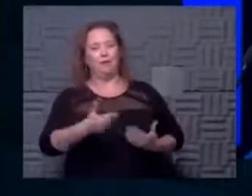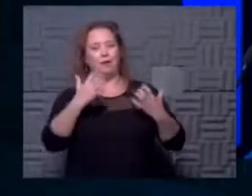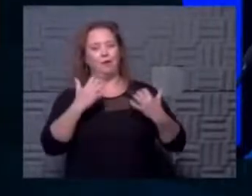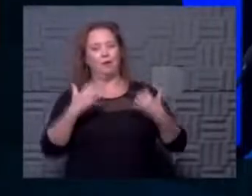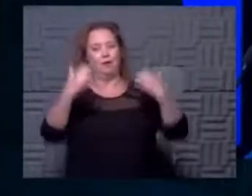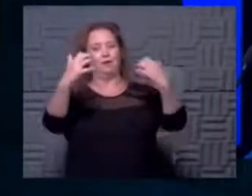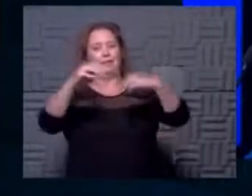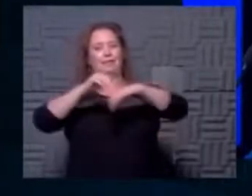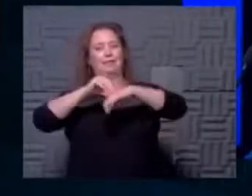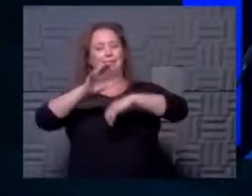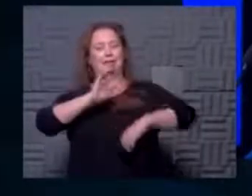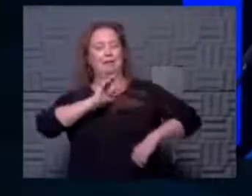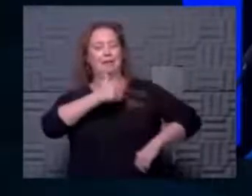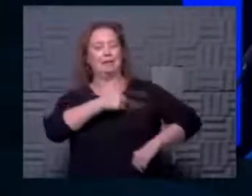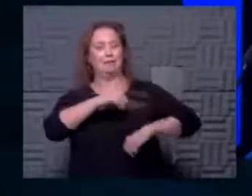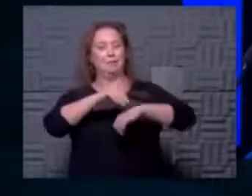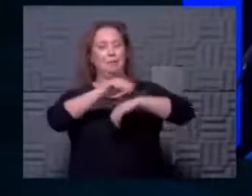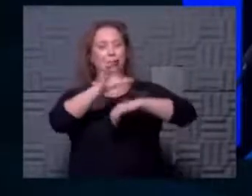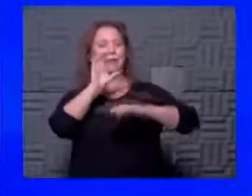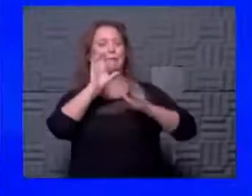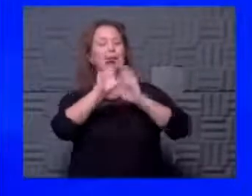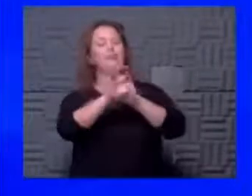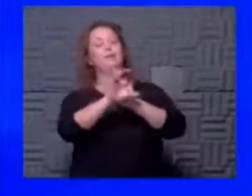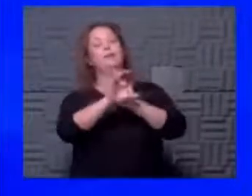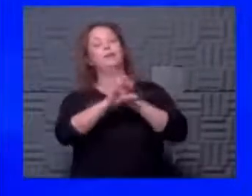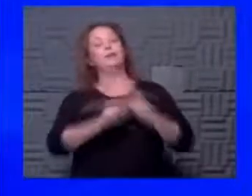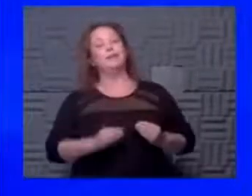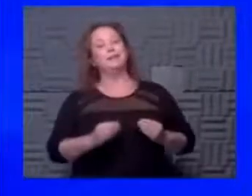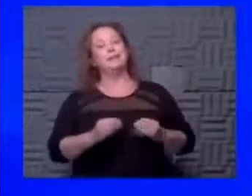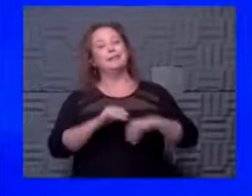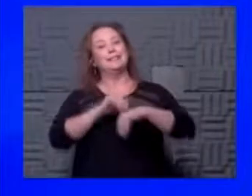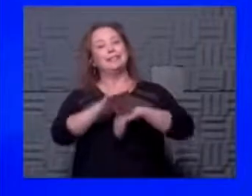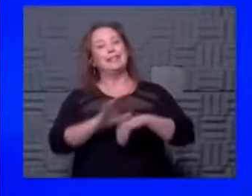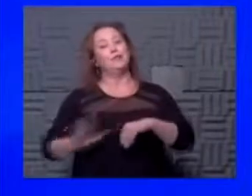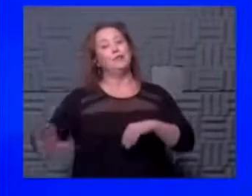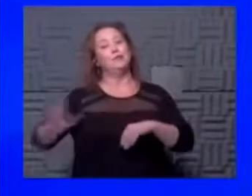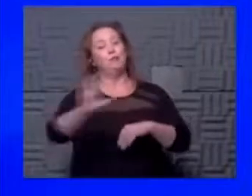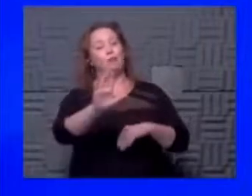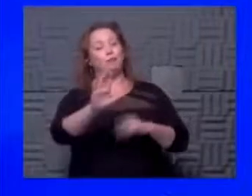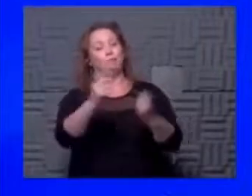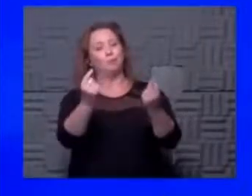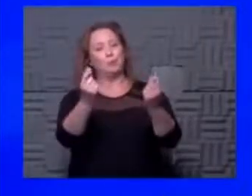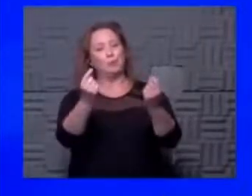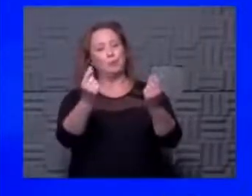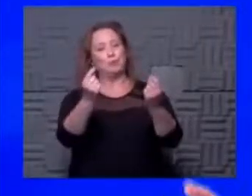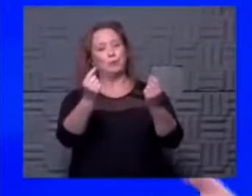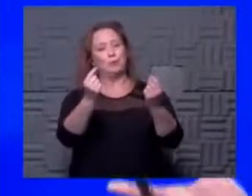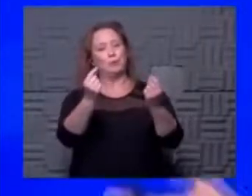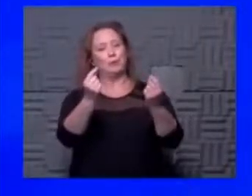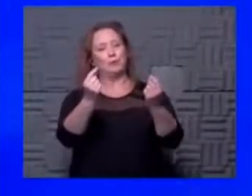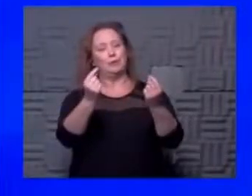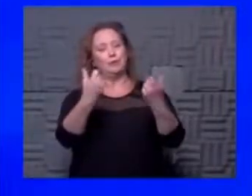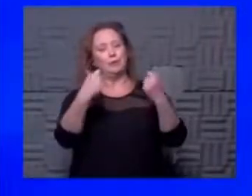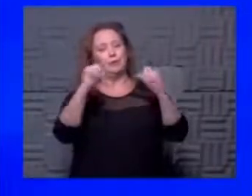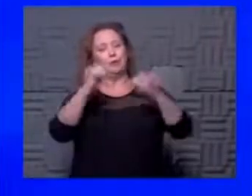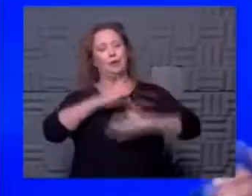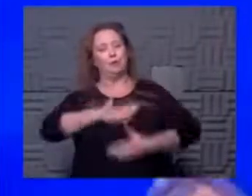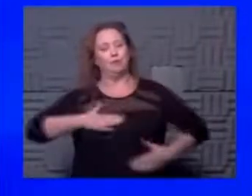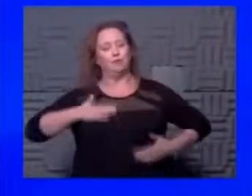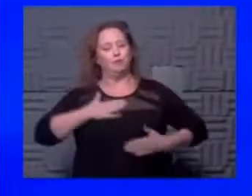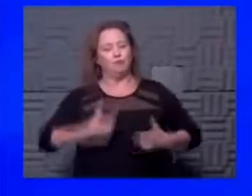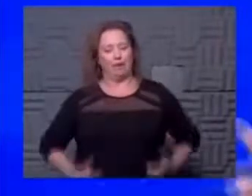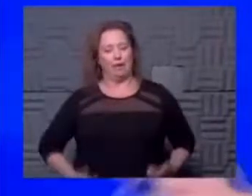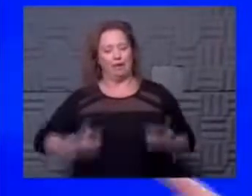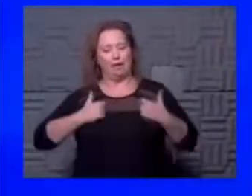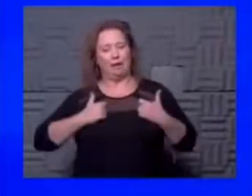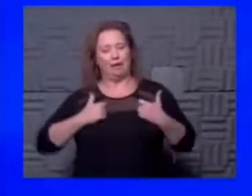audience to send us, whenever you send pictures, also send us what you're doing to try to enjoy life and